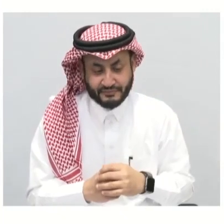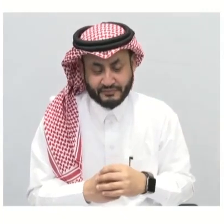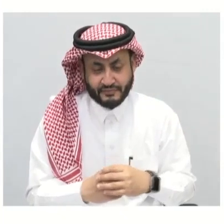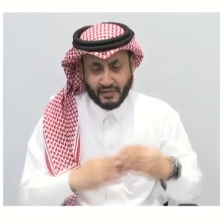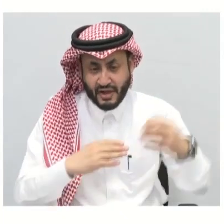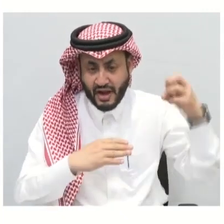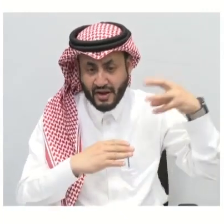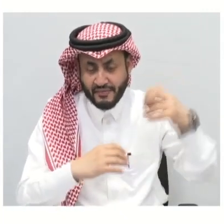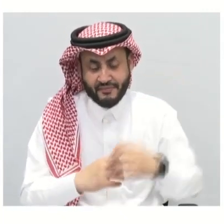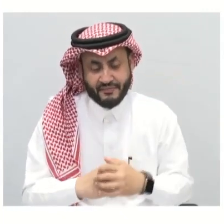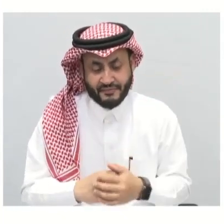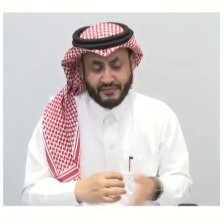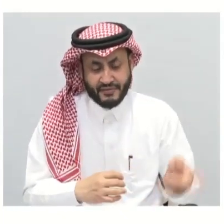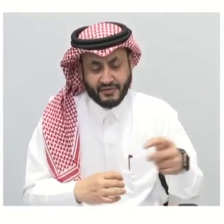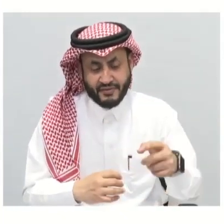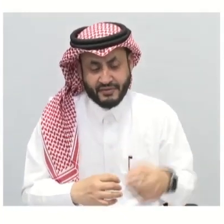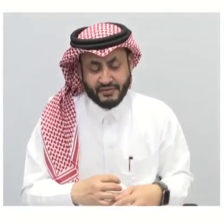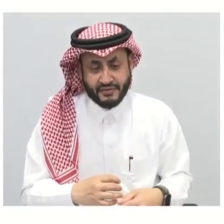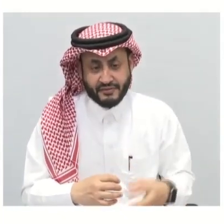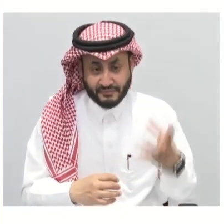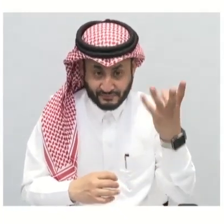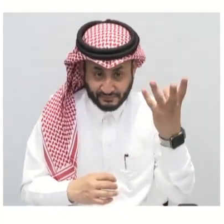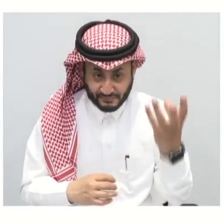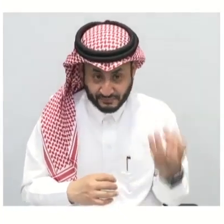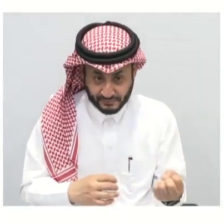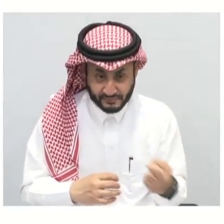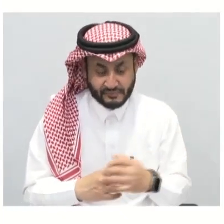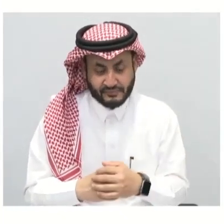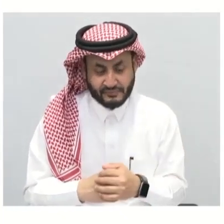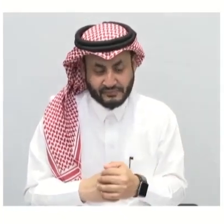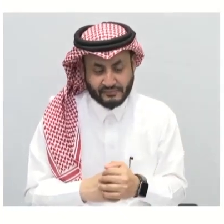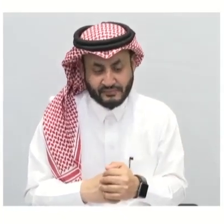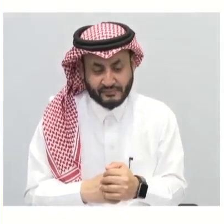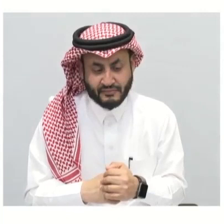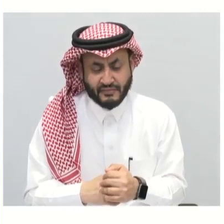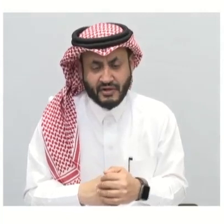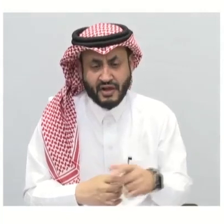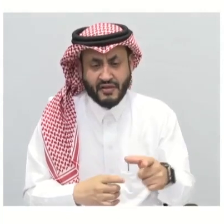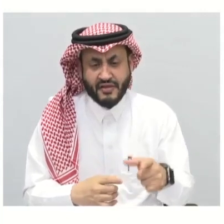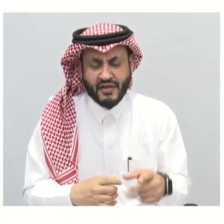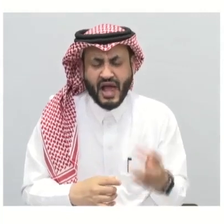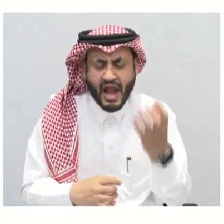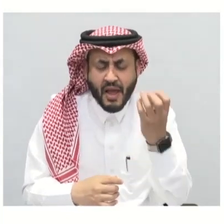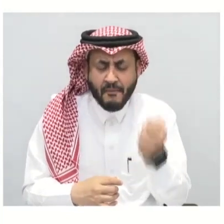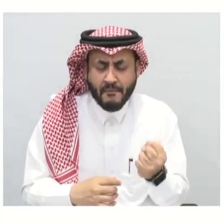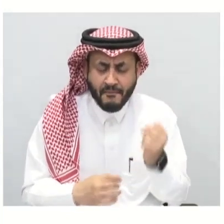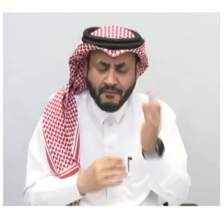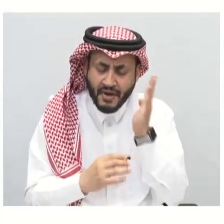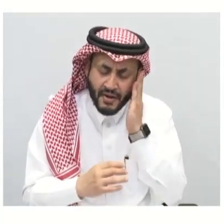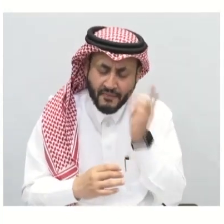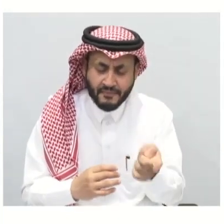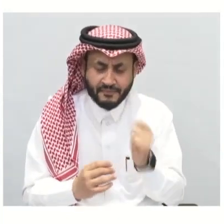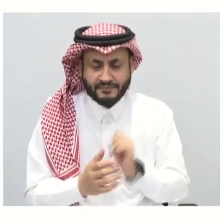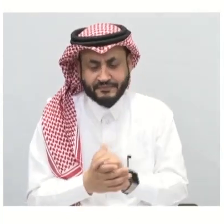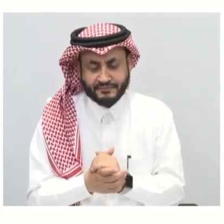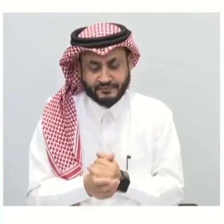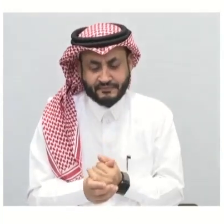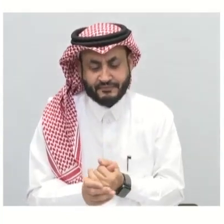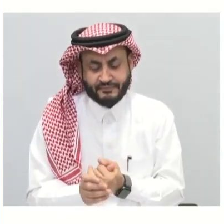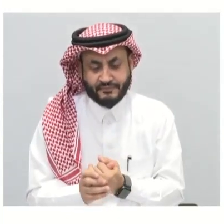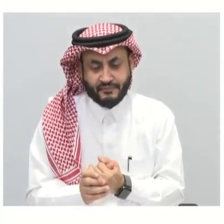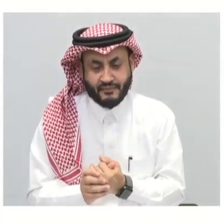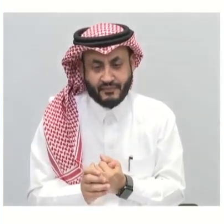is the afternoon. And here from 4 p.m. until 8 p.m., this is the evening. And at the end, 8 p.m. to 12 a.m.,